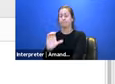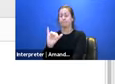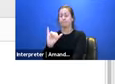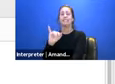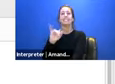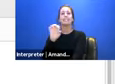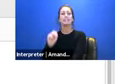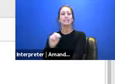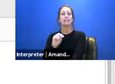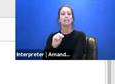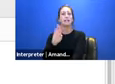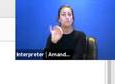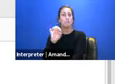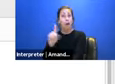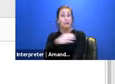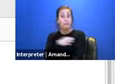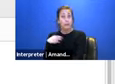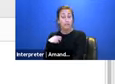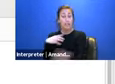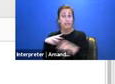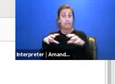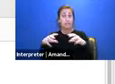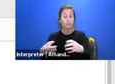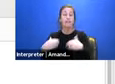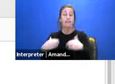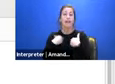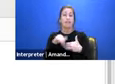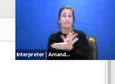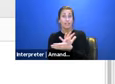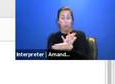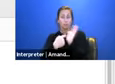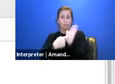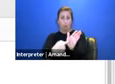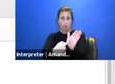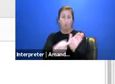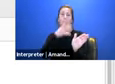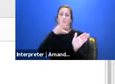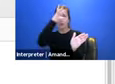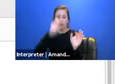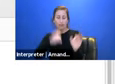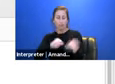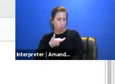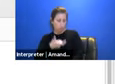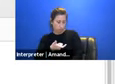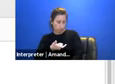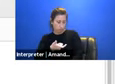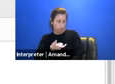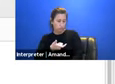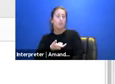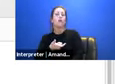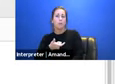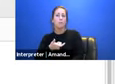keyed up for them, and a parent could go into the survey, look at that video, and then they are able to answer